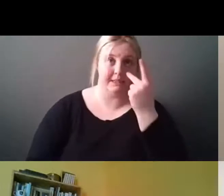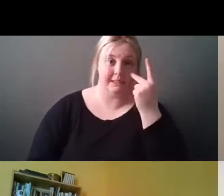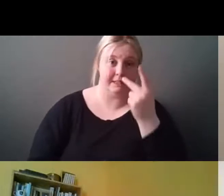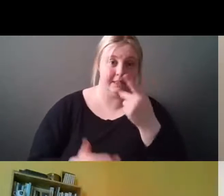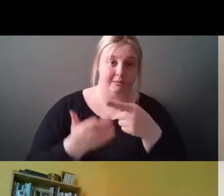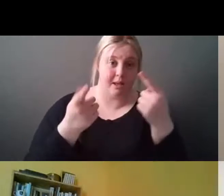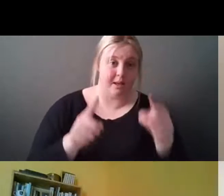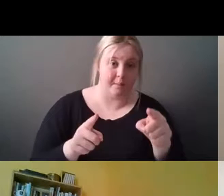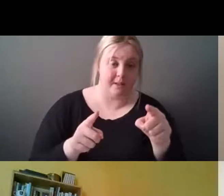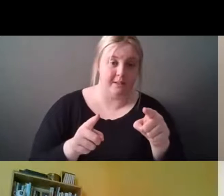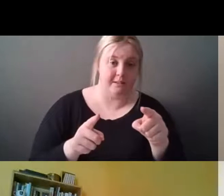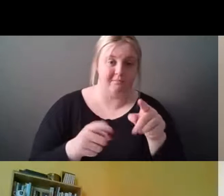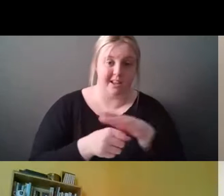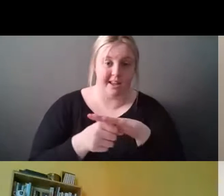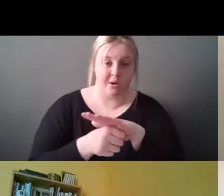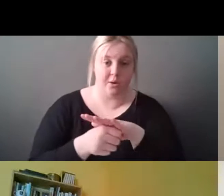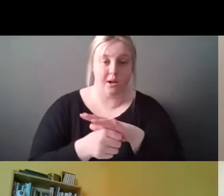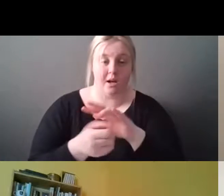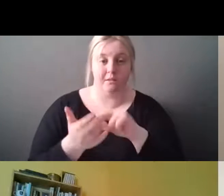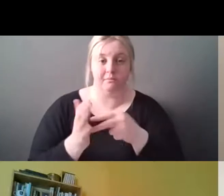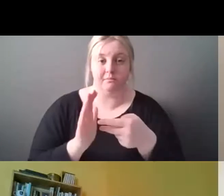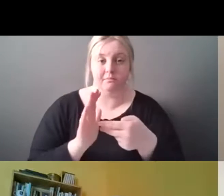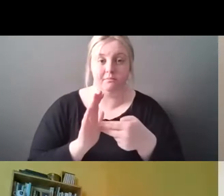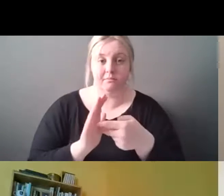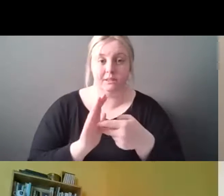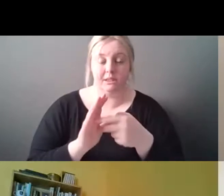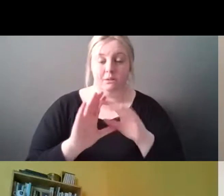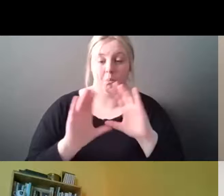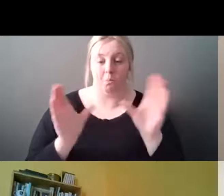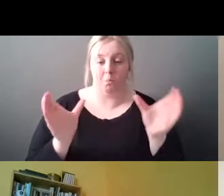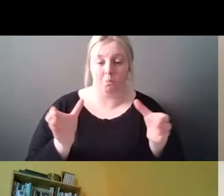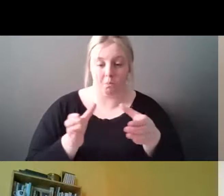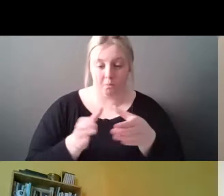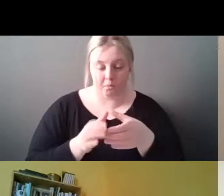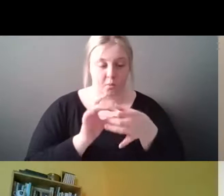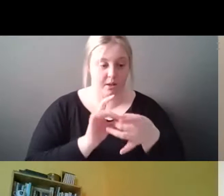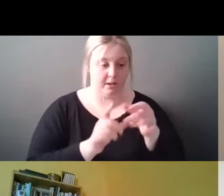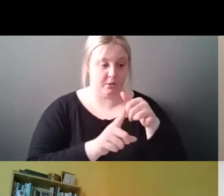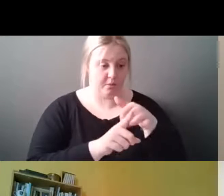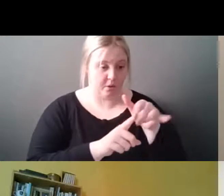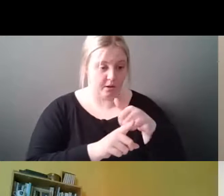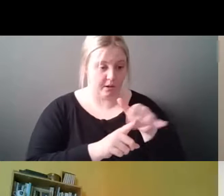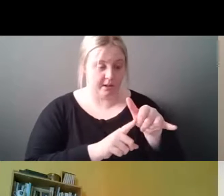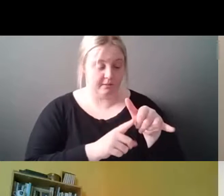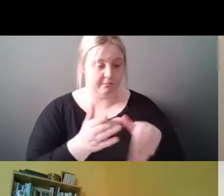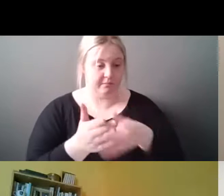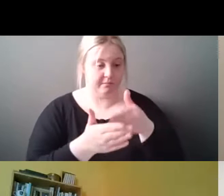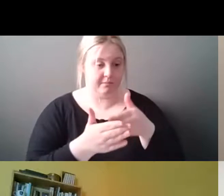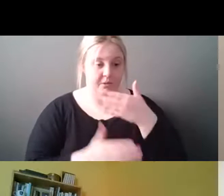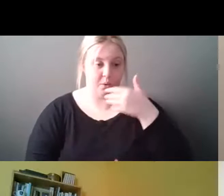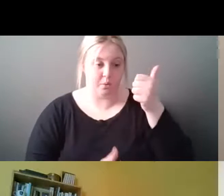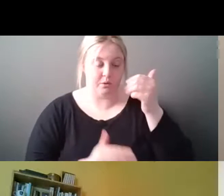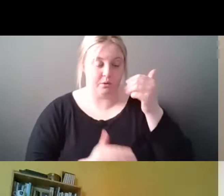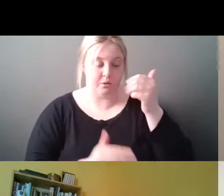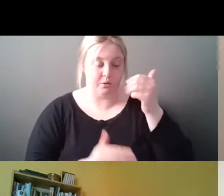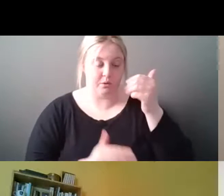hub whereby it will be an extension of bullying amongst older adults, very similar. So we've